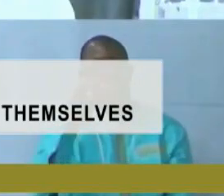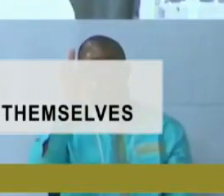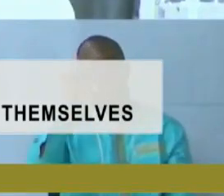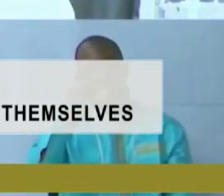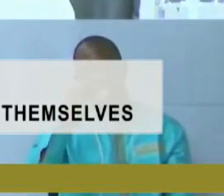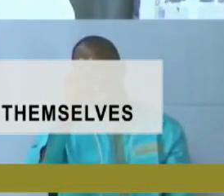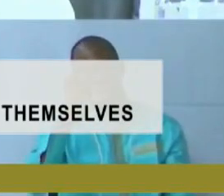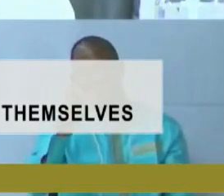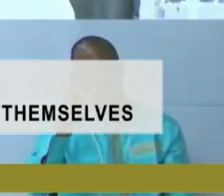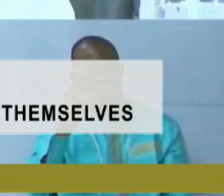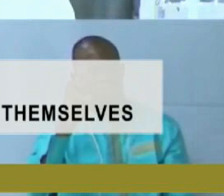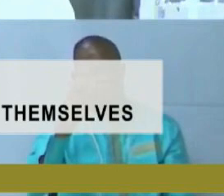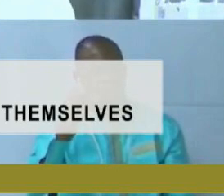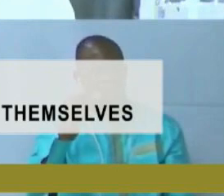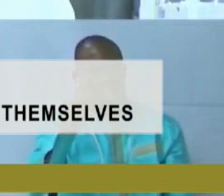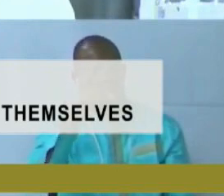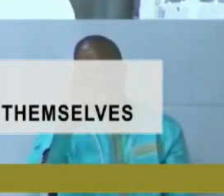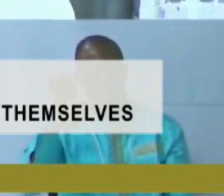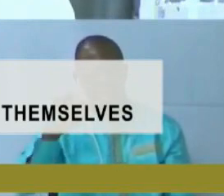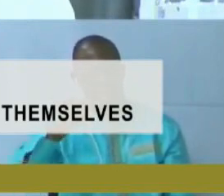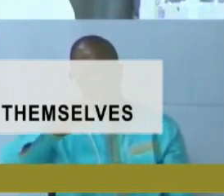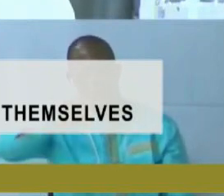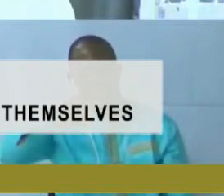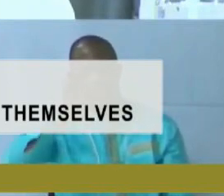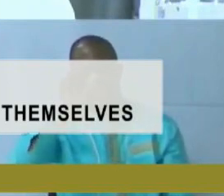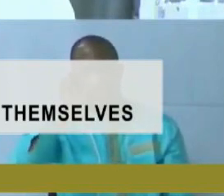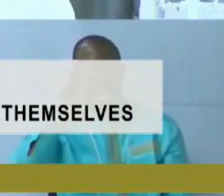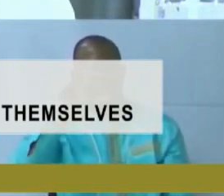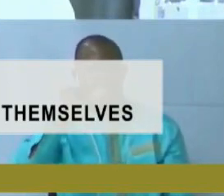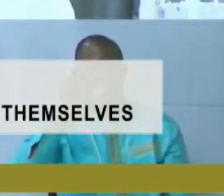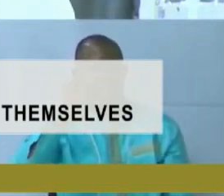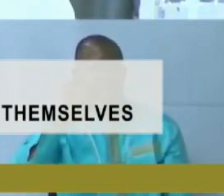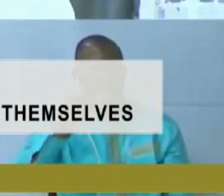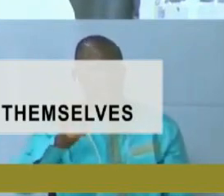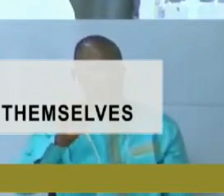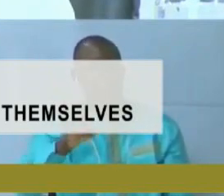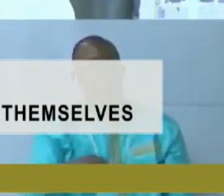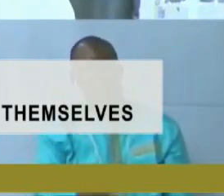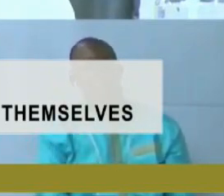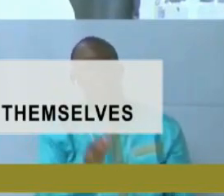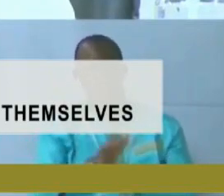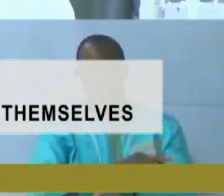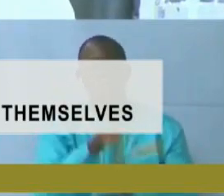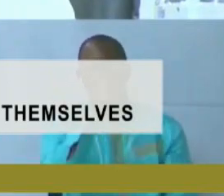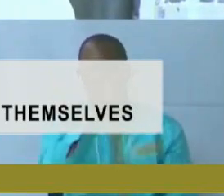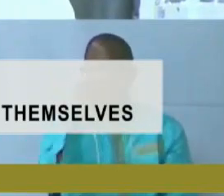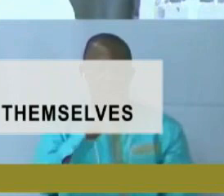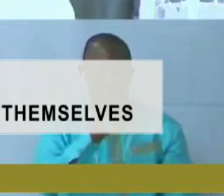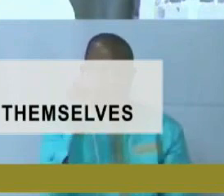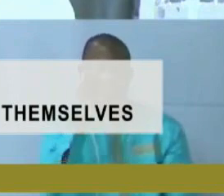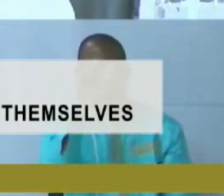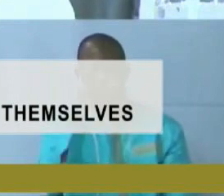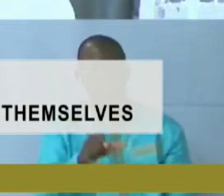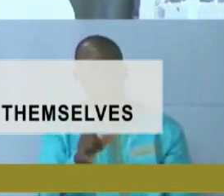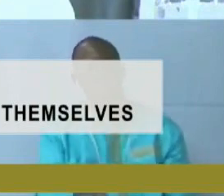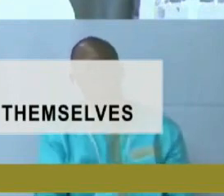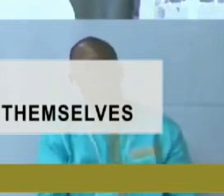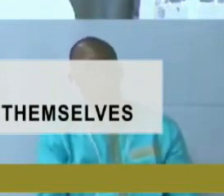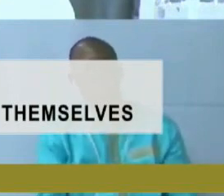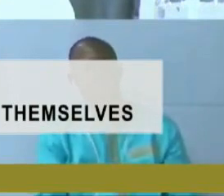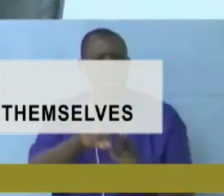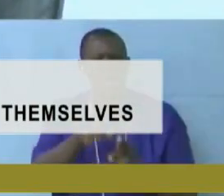years brutalizing people who were oppositions or perceived enemies of the president. Basiru Sey, a former